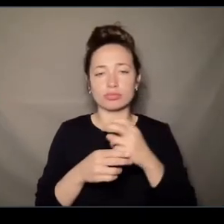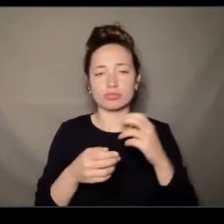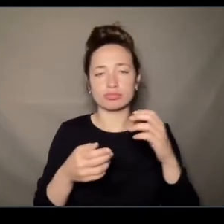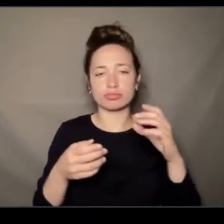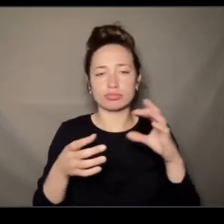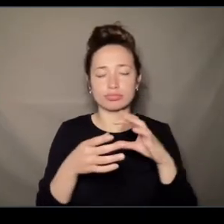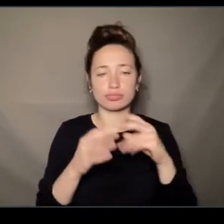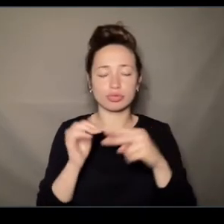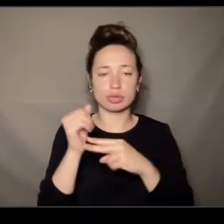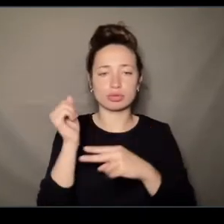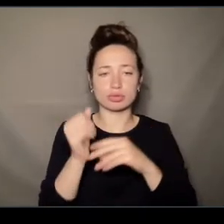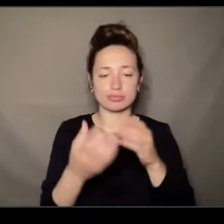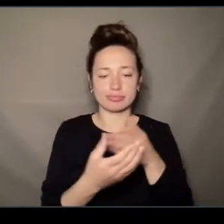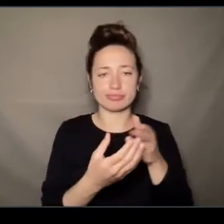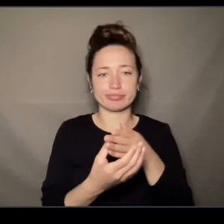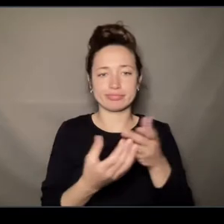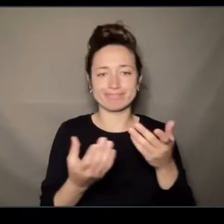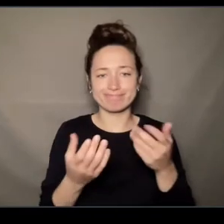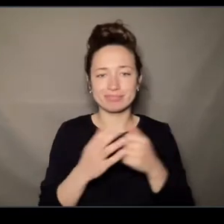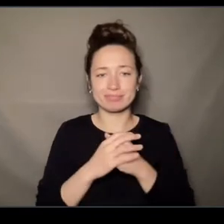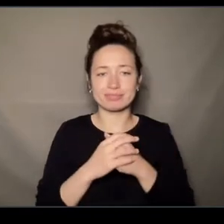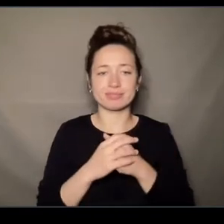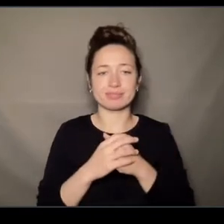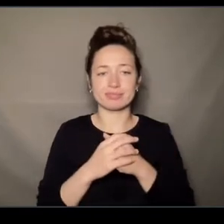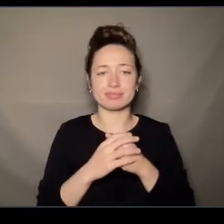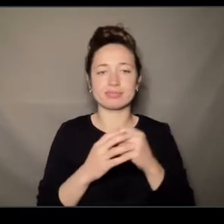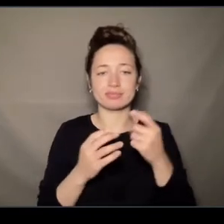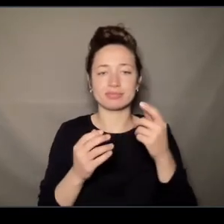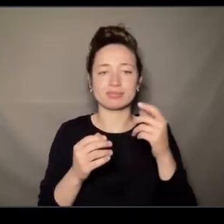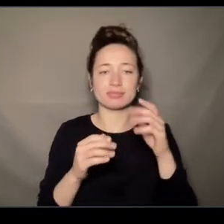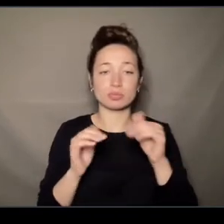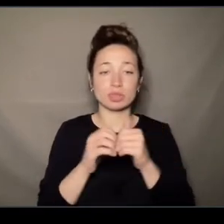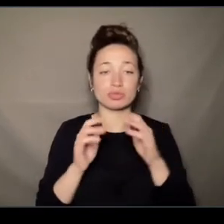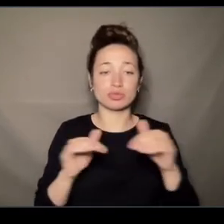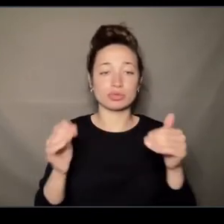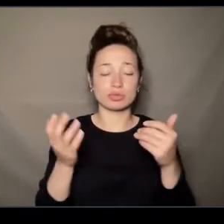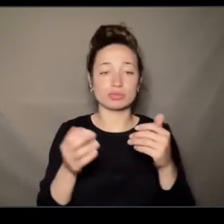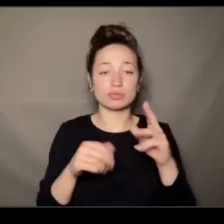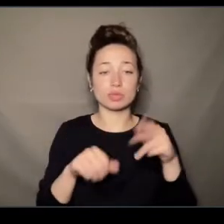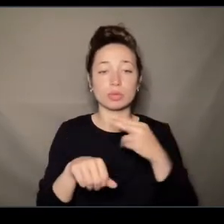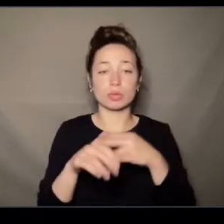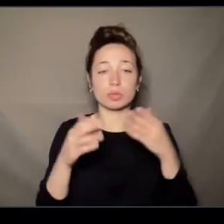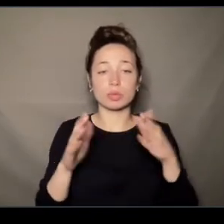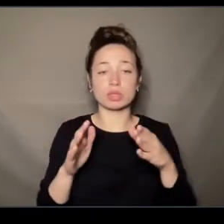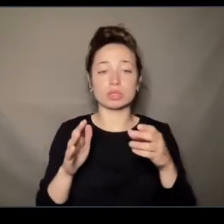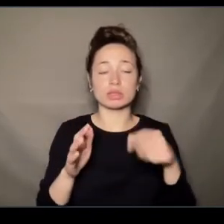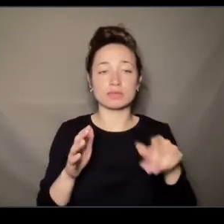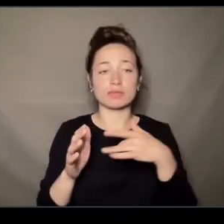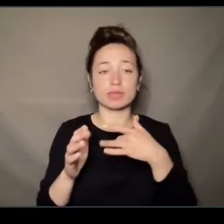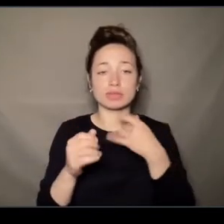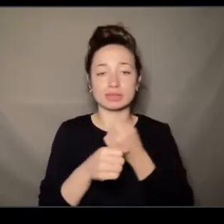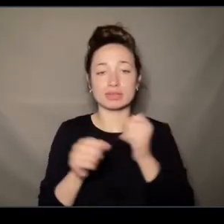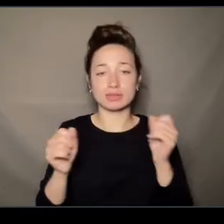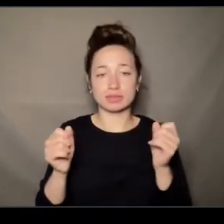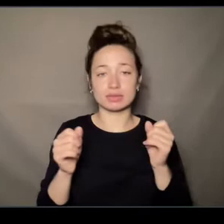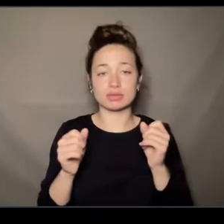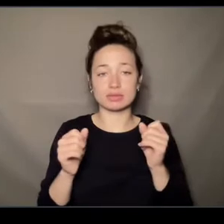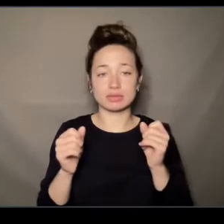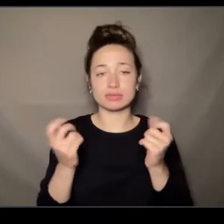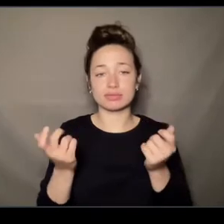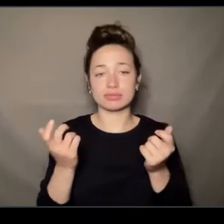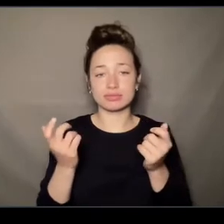gap there. It is, especially with children, because the normal ways of them feeling safety